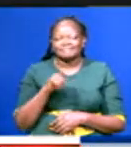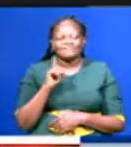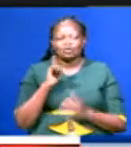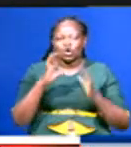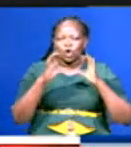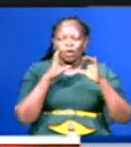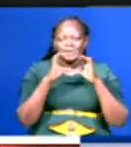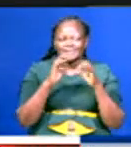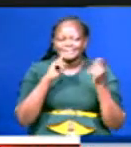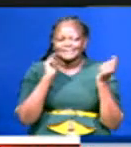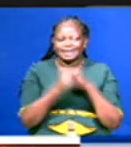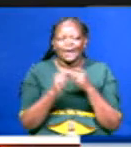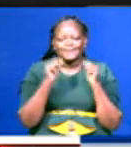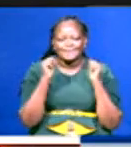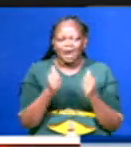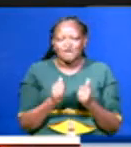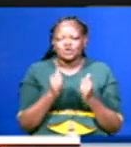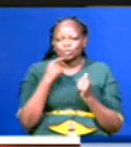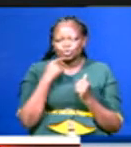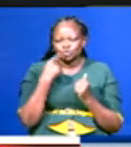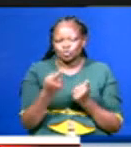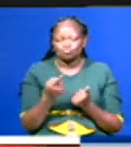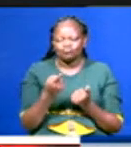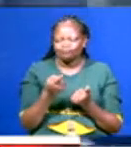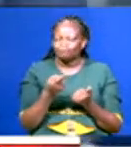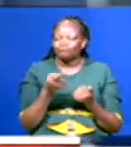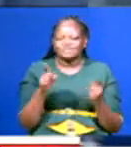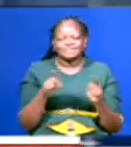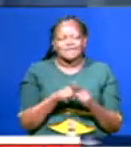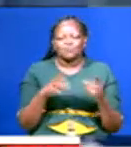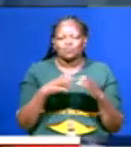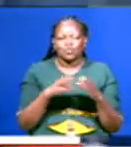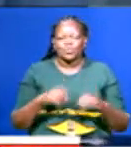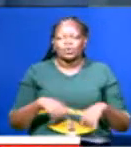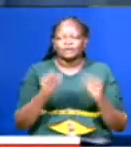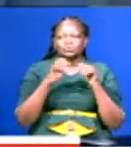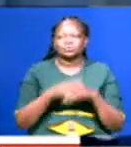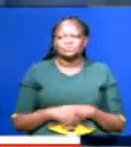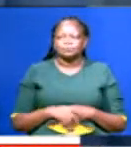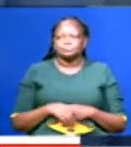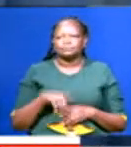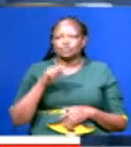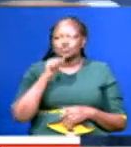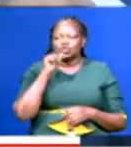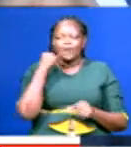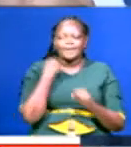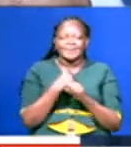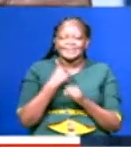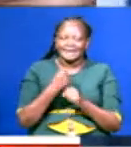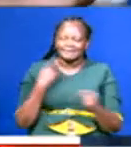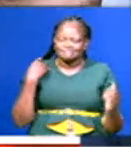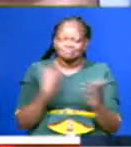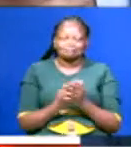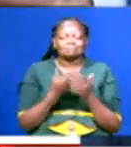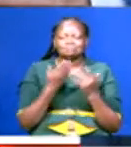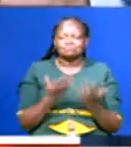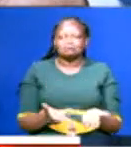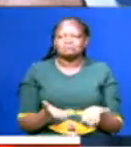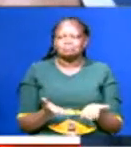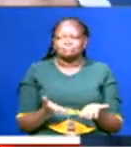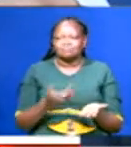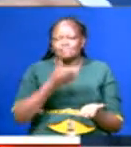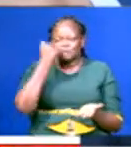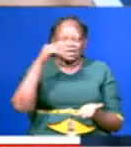the changes. Therefore, status quo remains. This has not been effected up to today, because I hear the Speaker